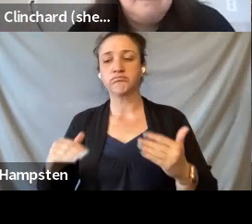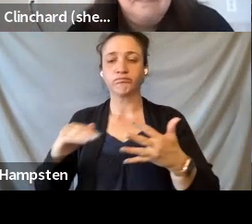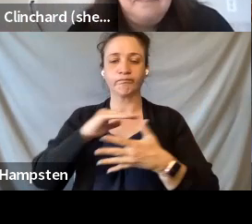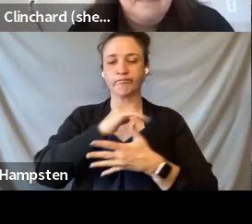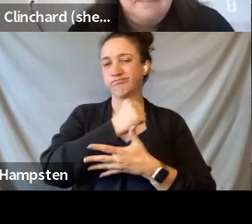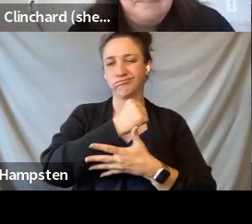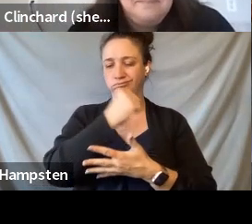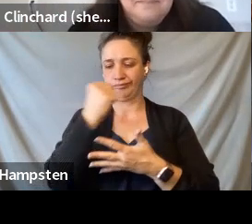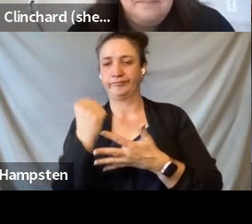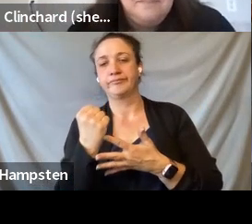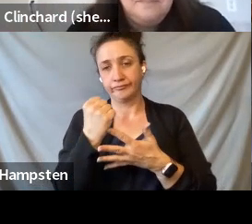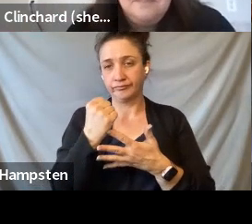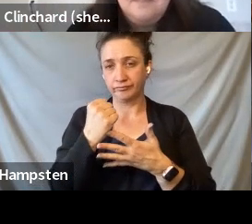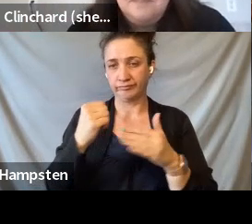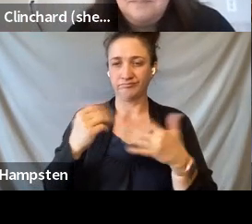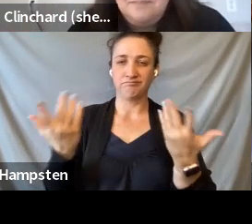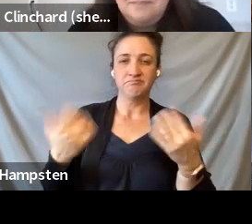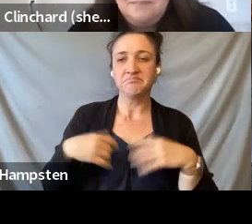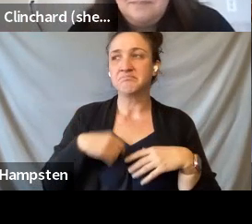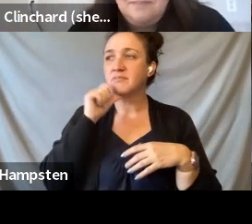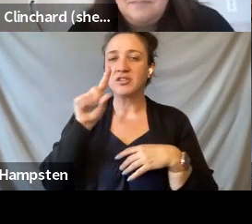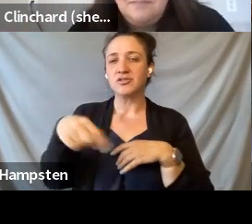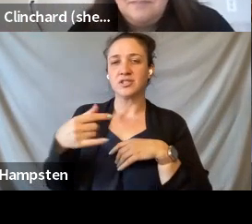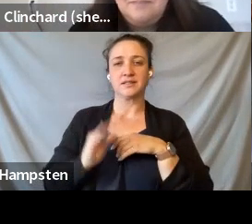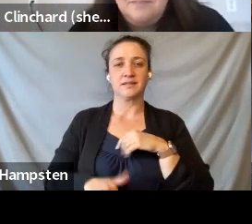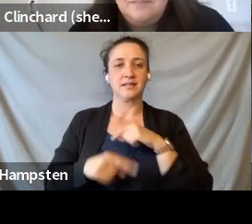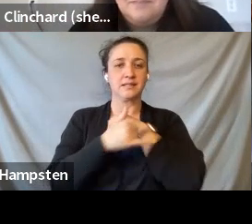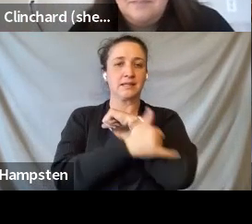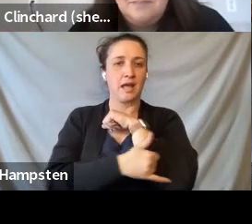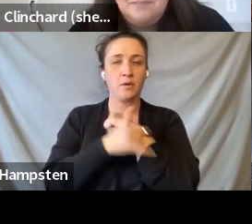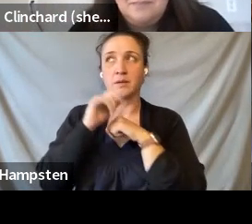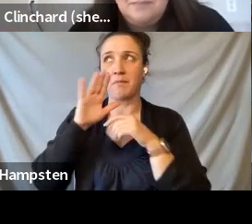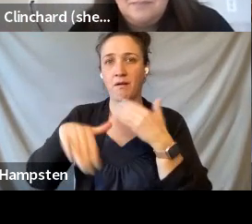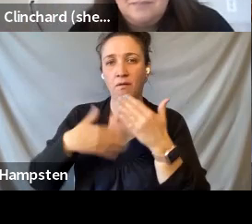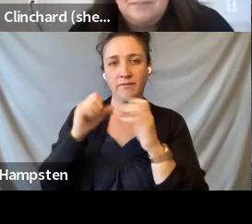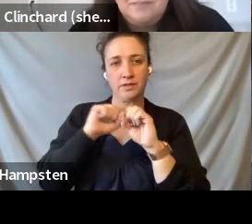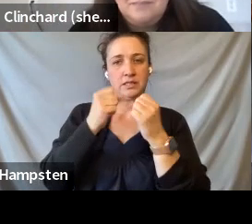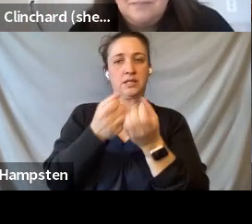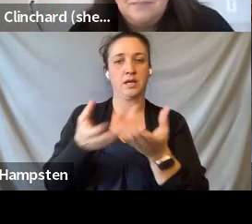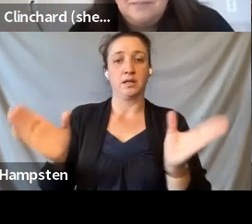in our county, but in our society. And the moonshot is putting this right up front.